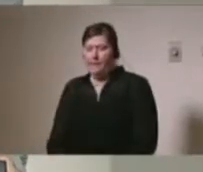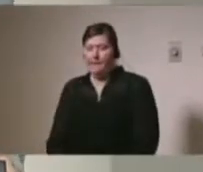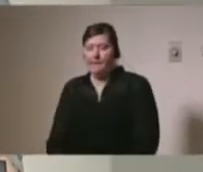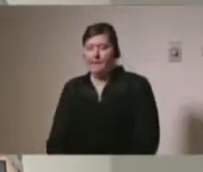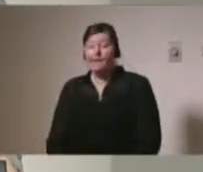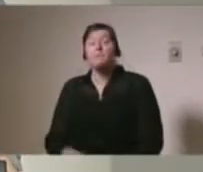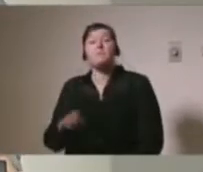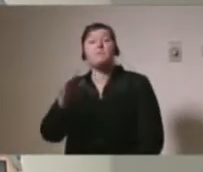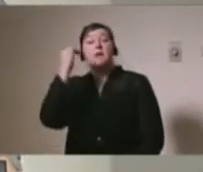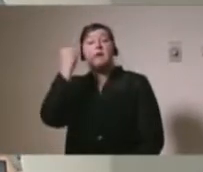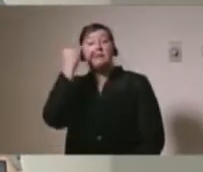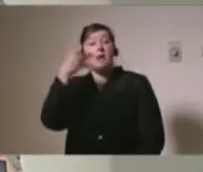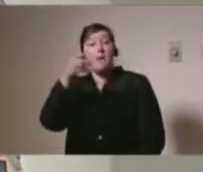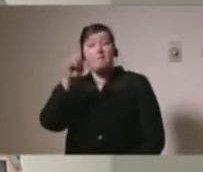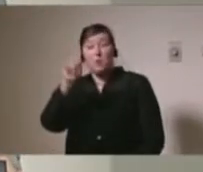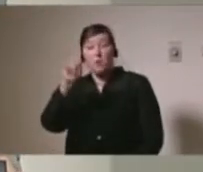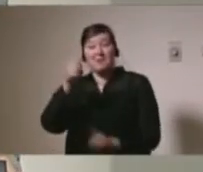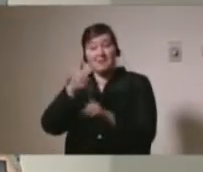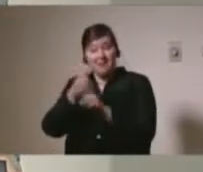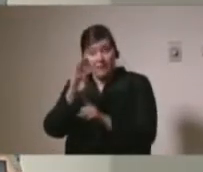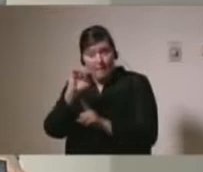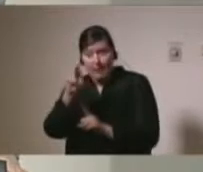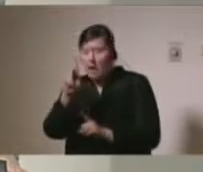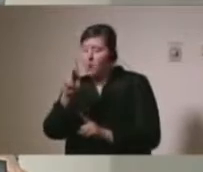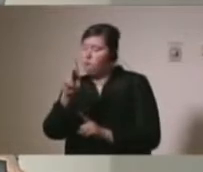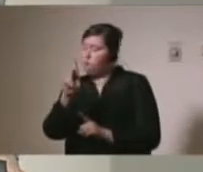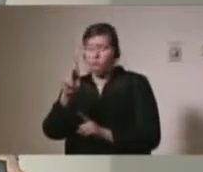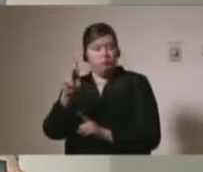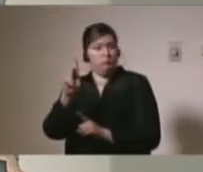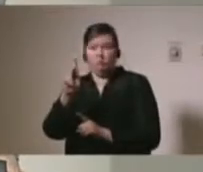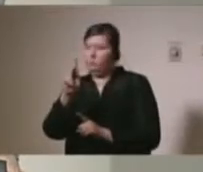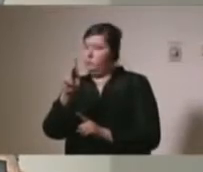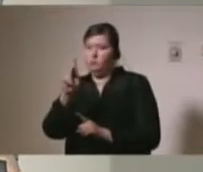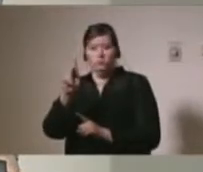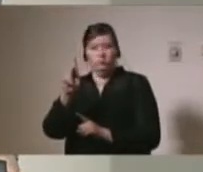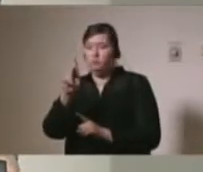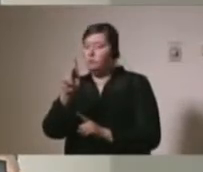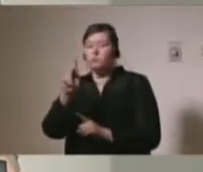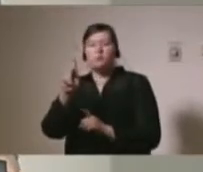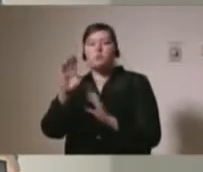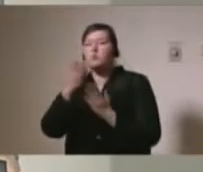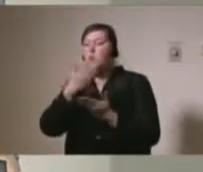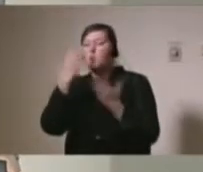Italian Post is not a bank. It doesn't have such a charter.